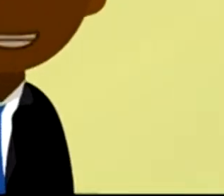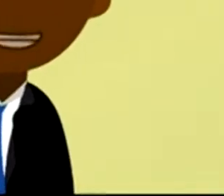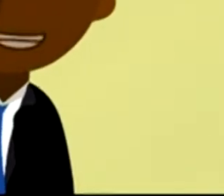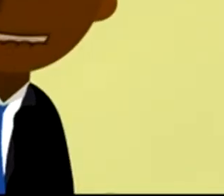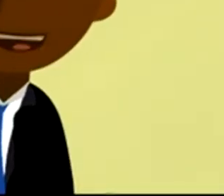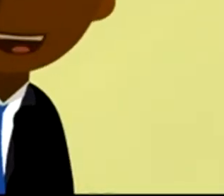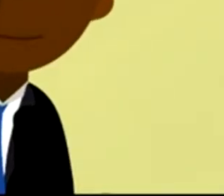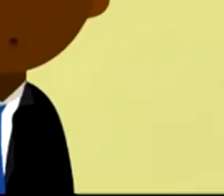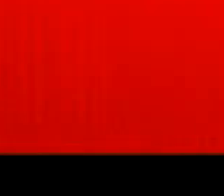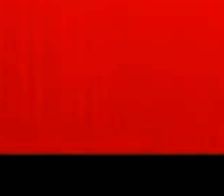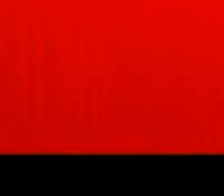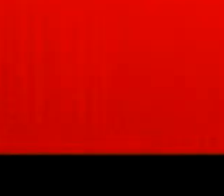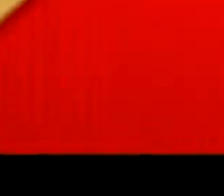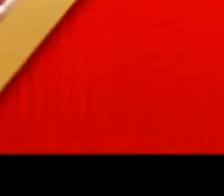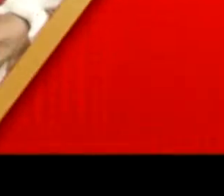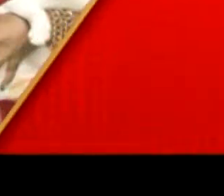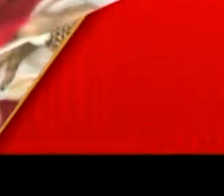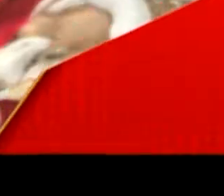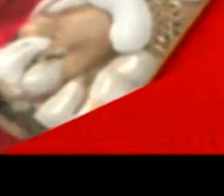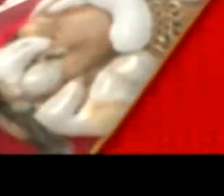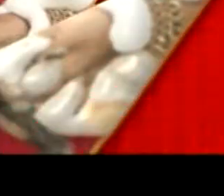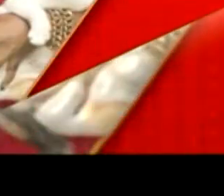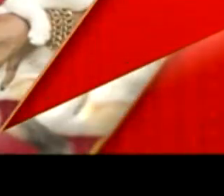call 7194-HELP.